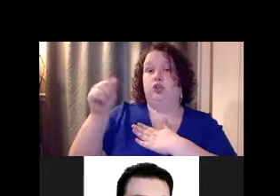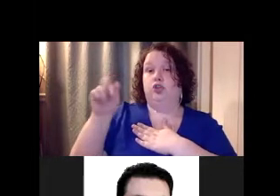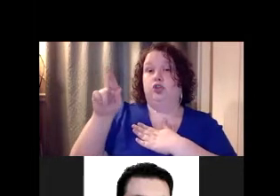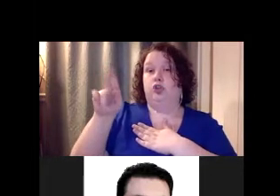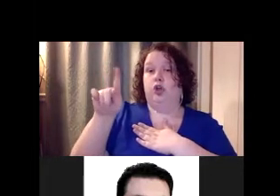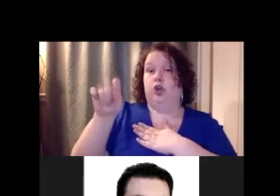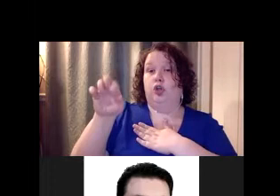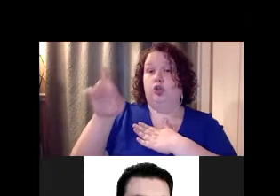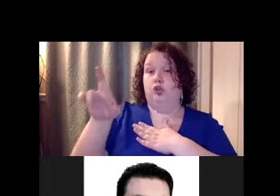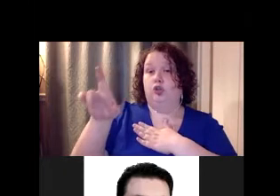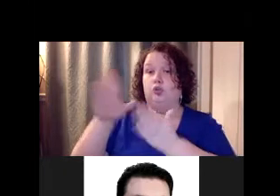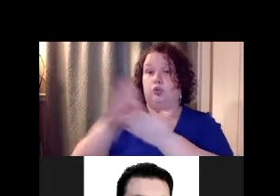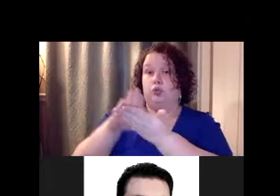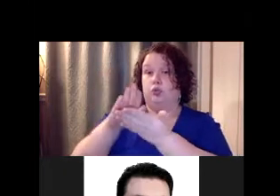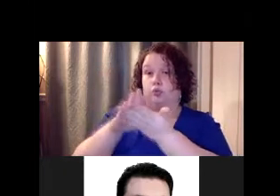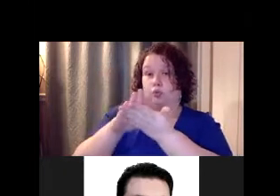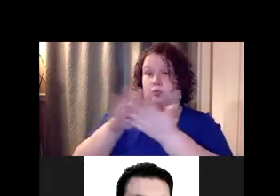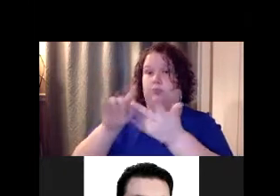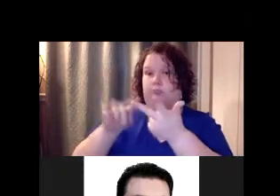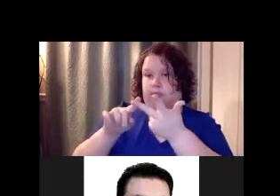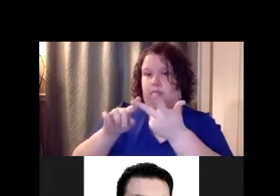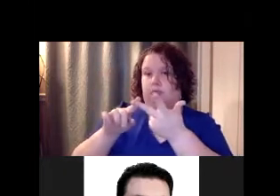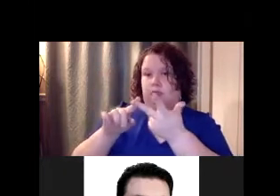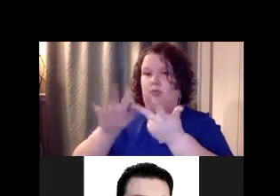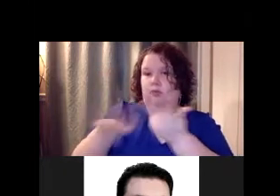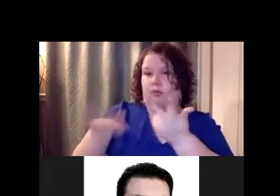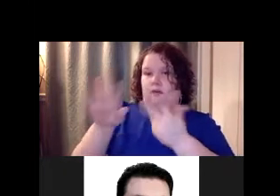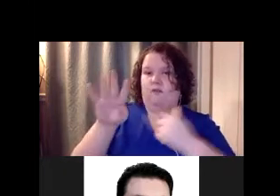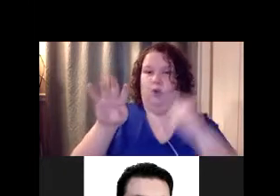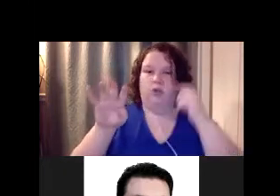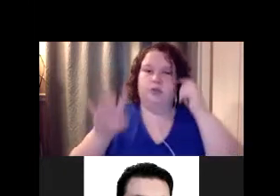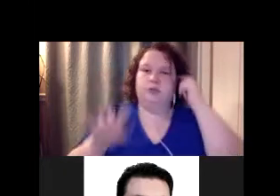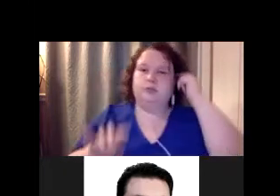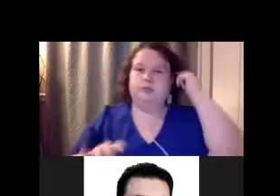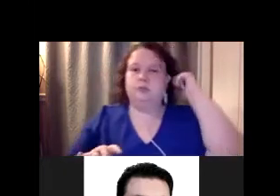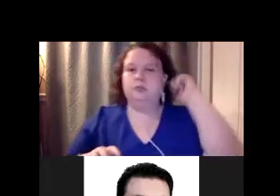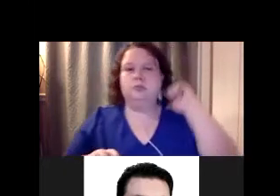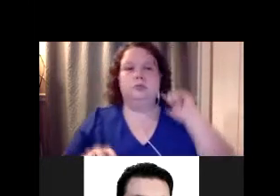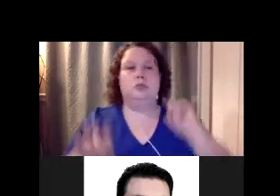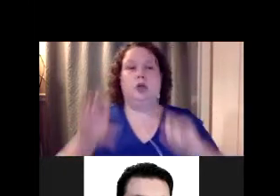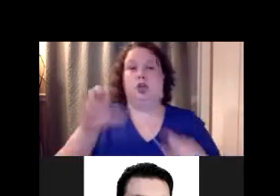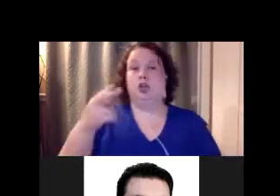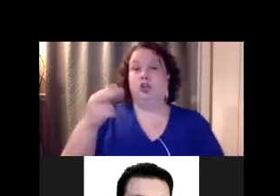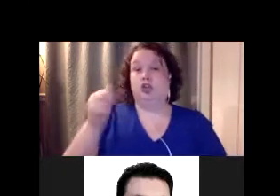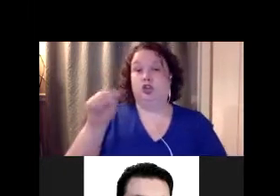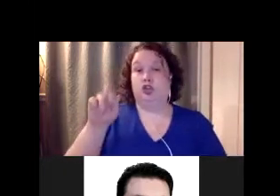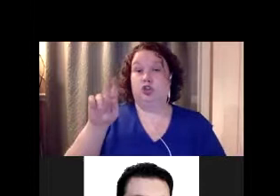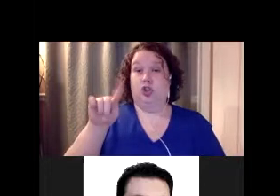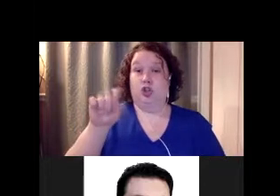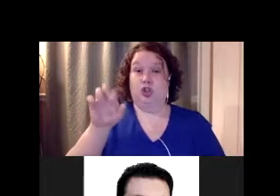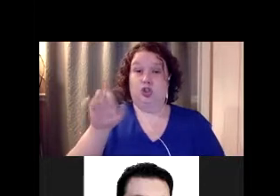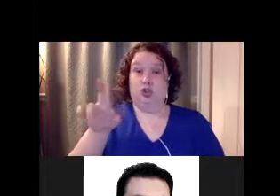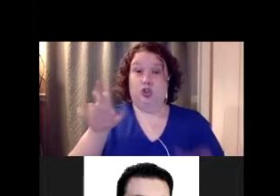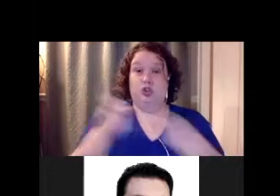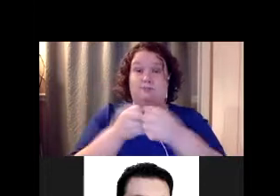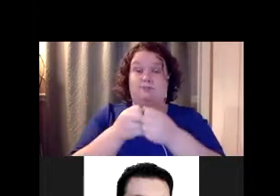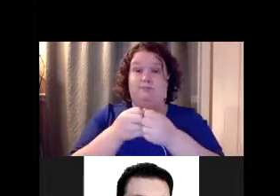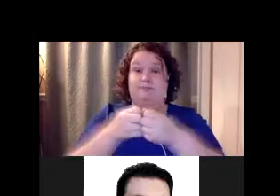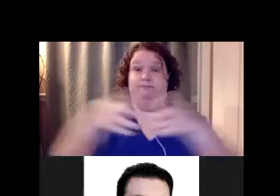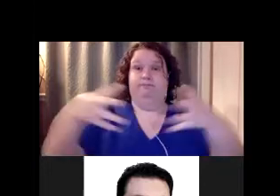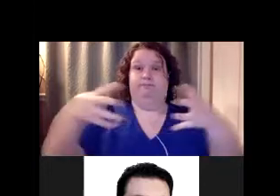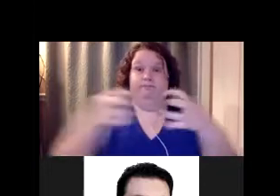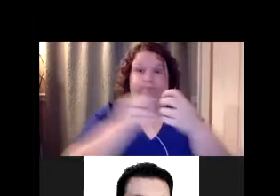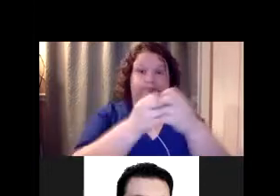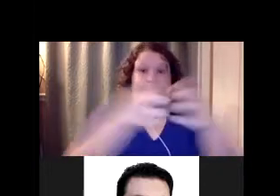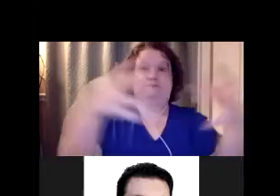Now here's a look at the overall picture for charters. Charter schools are expanding at a very large degree across the state